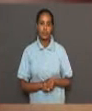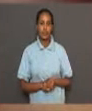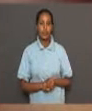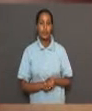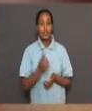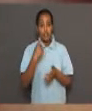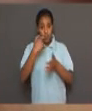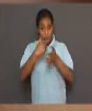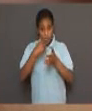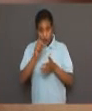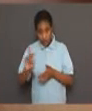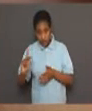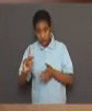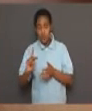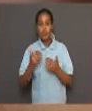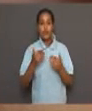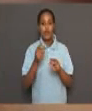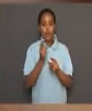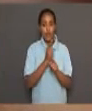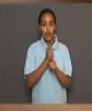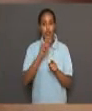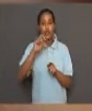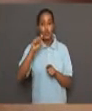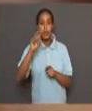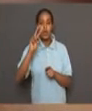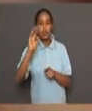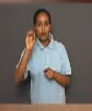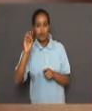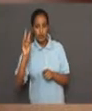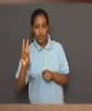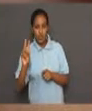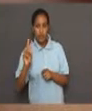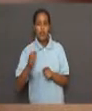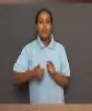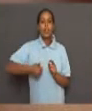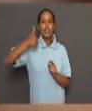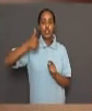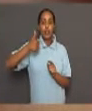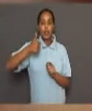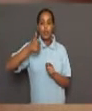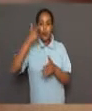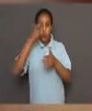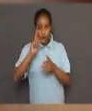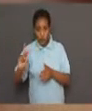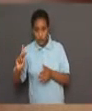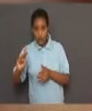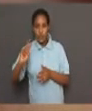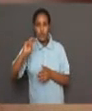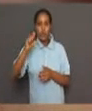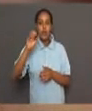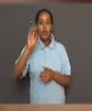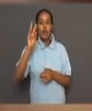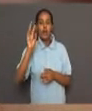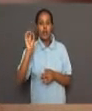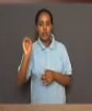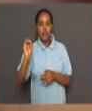Of the products formed, sodium peroxide is the major product and sodium oxide